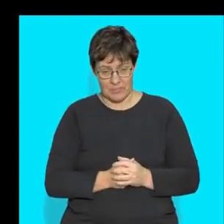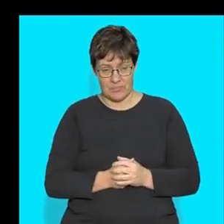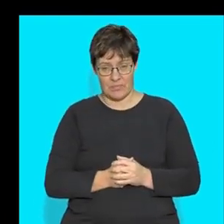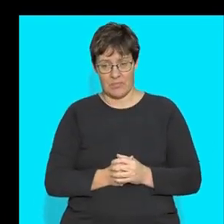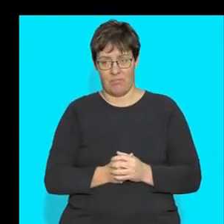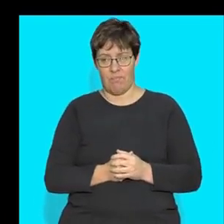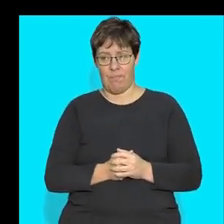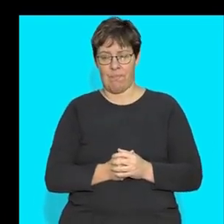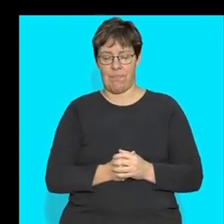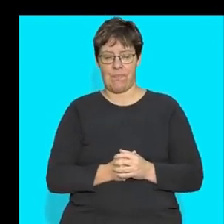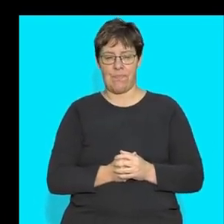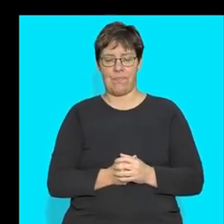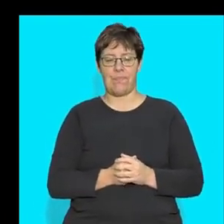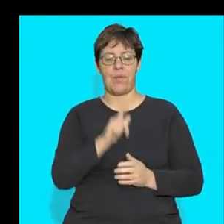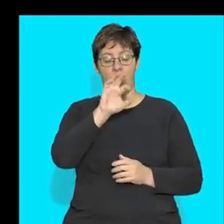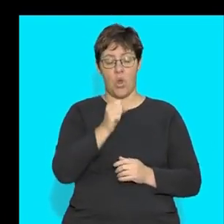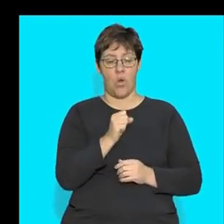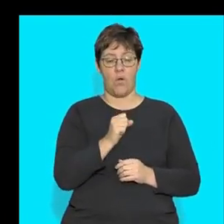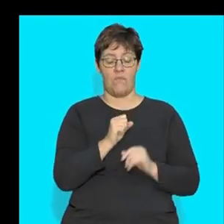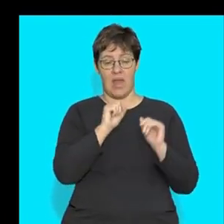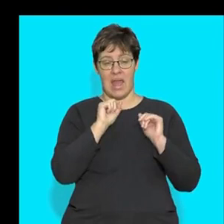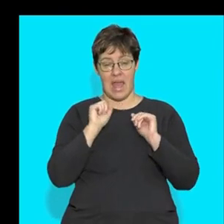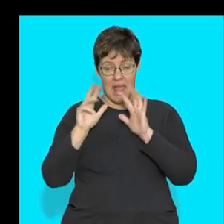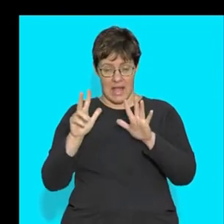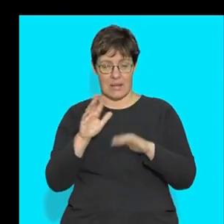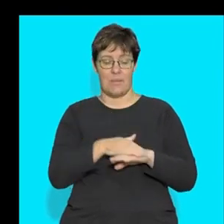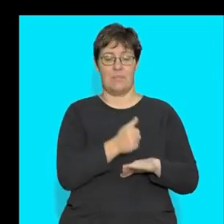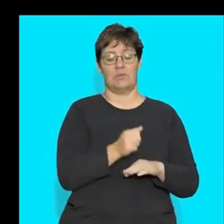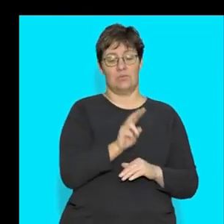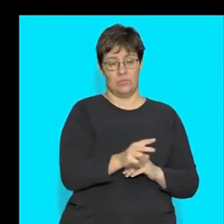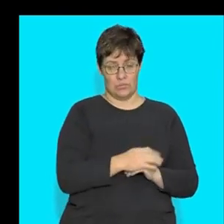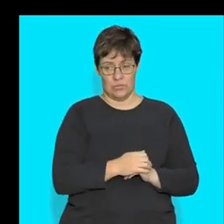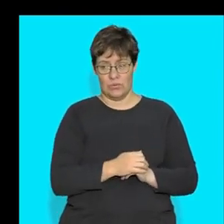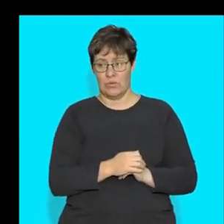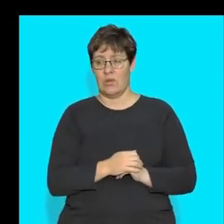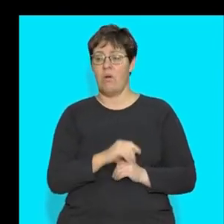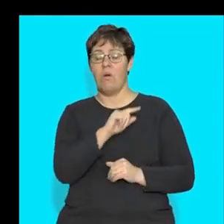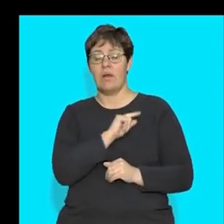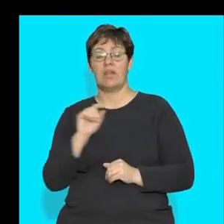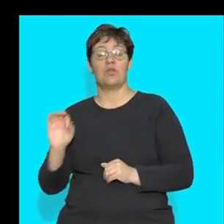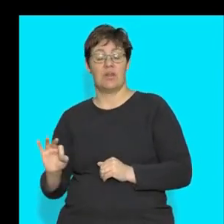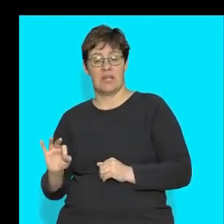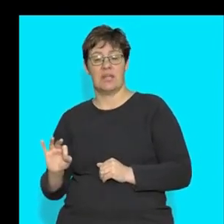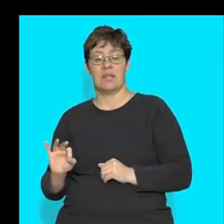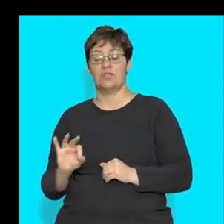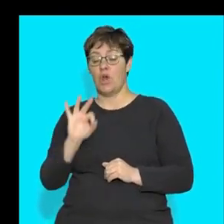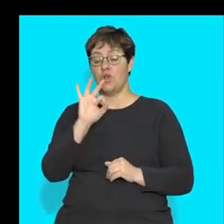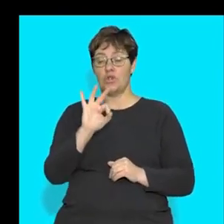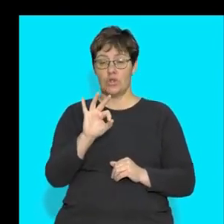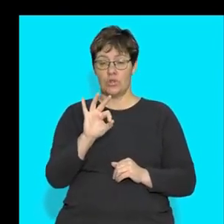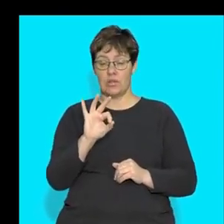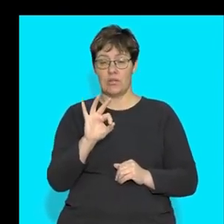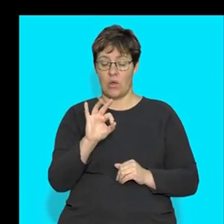be log of 8 base 2, which will then give us 3. And why 3? It's because that's the number you